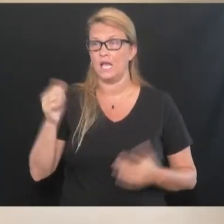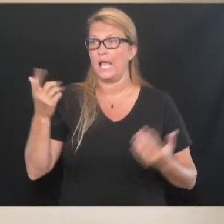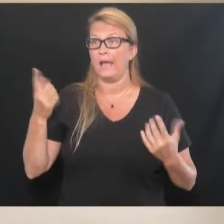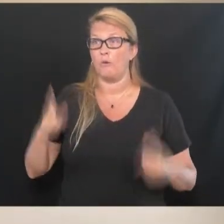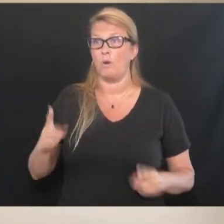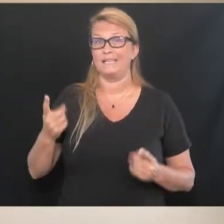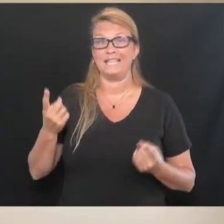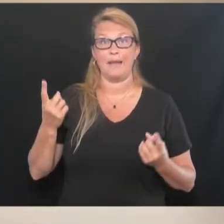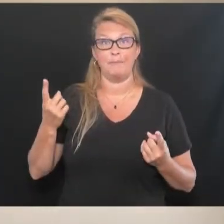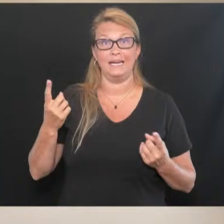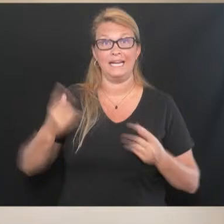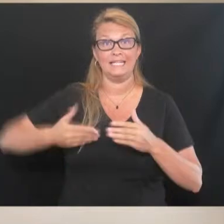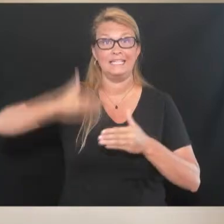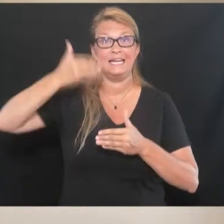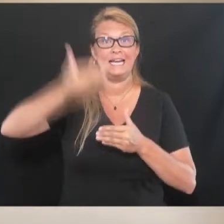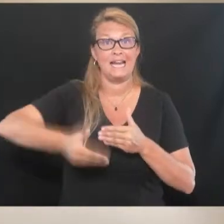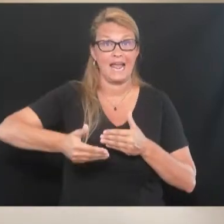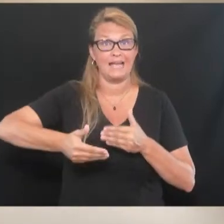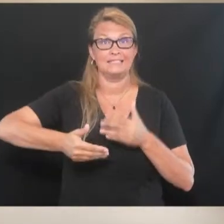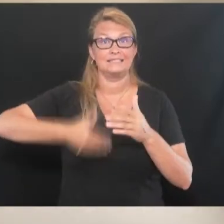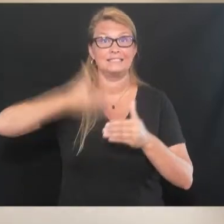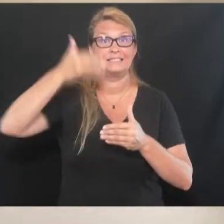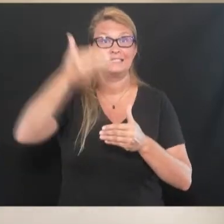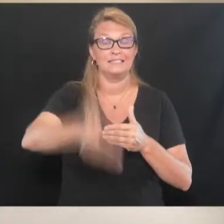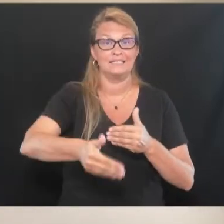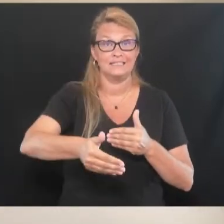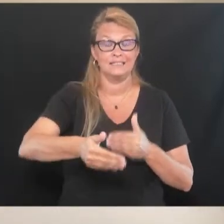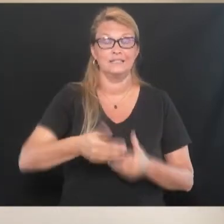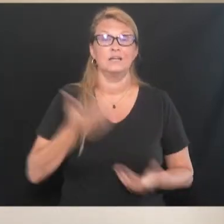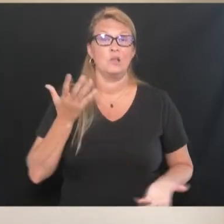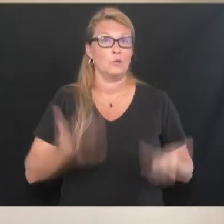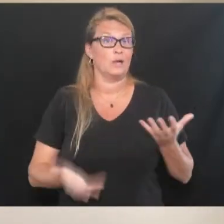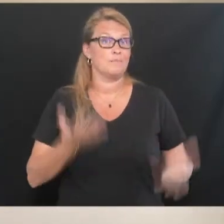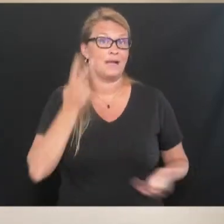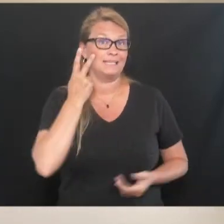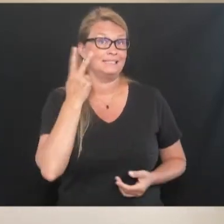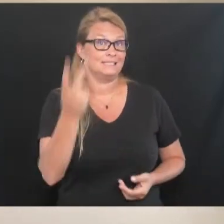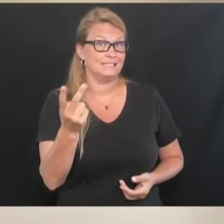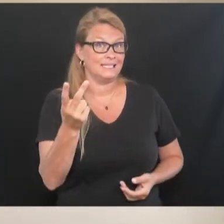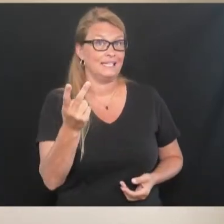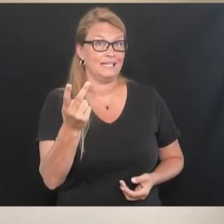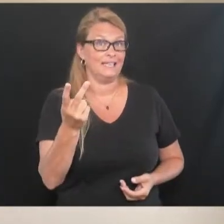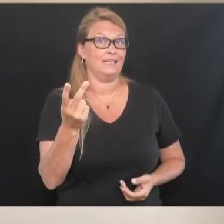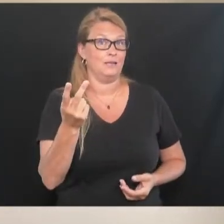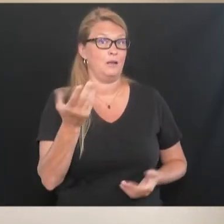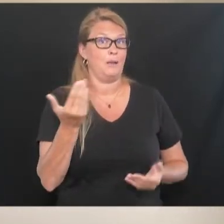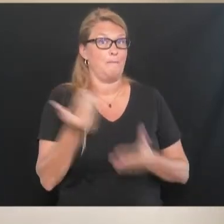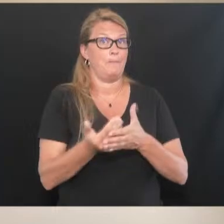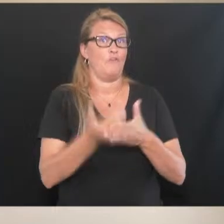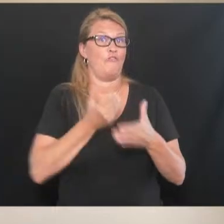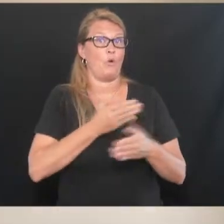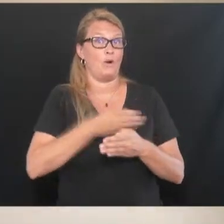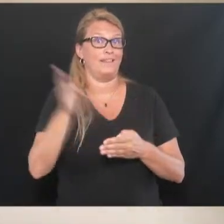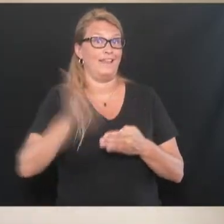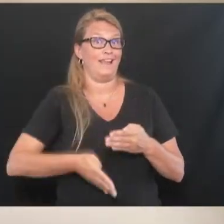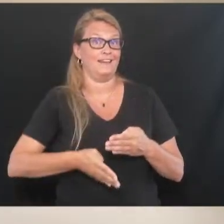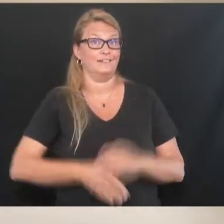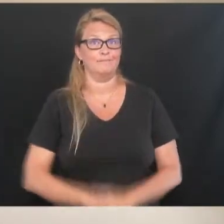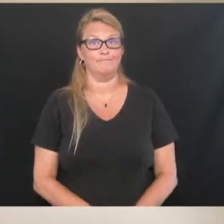us with the next couple of variants that we'll probably see before we get to the end of this. Thank you.